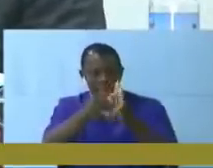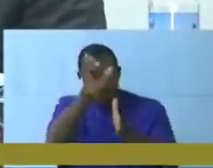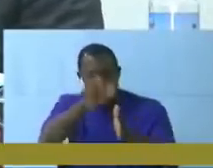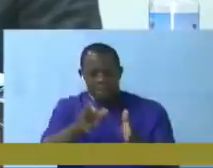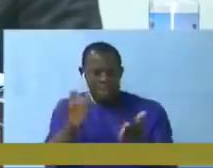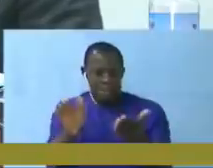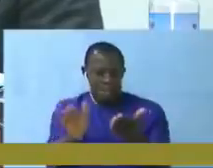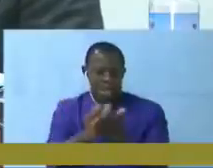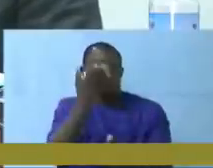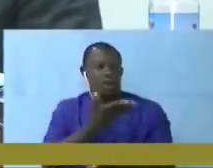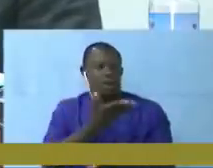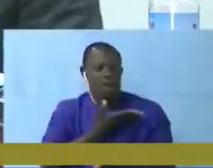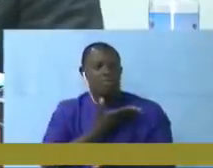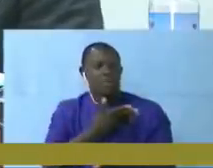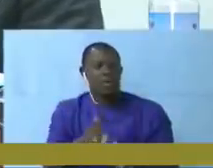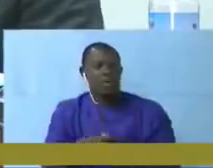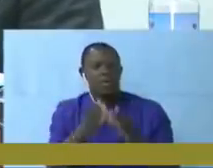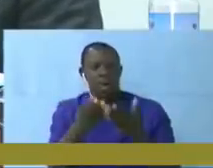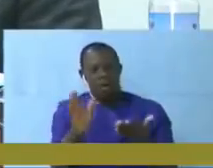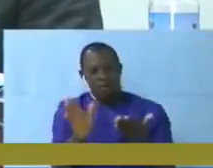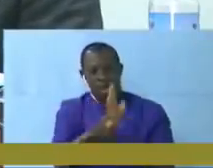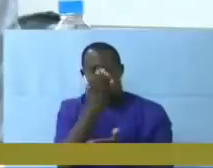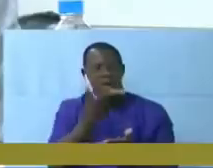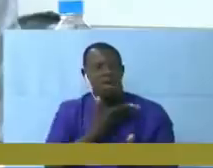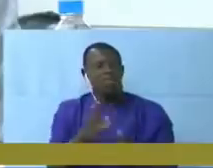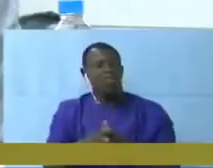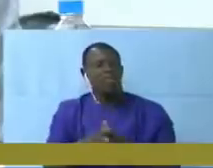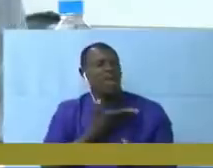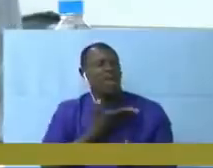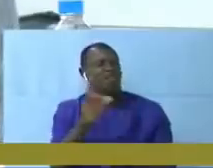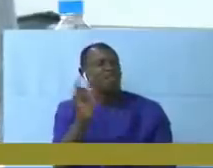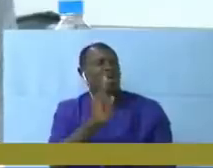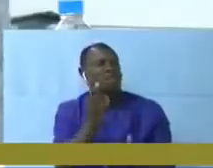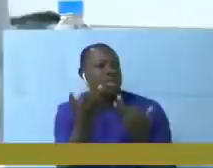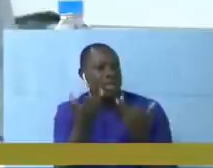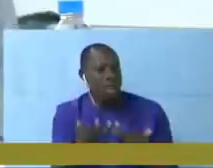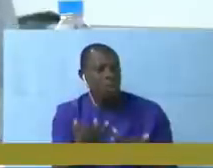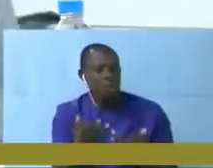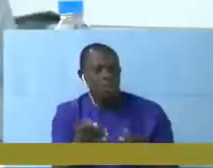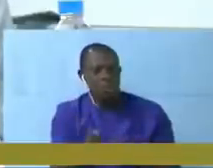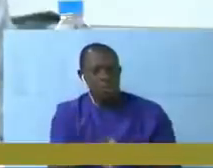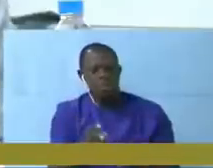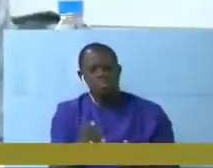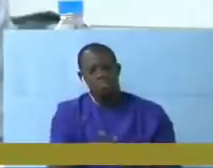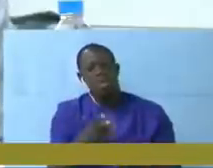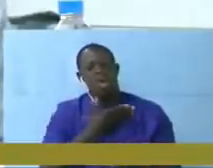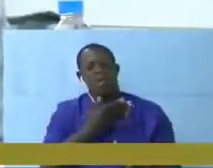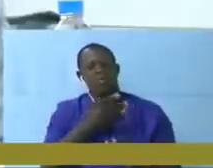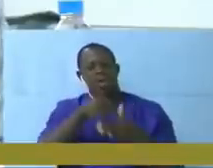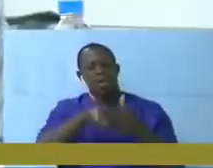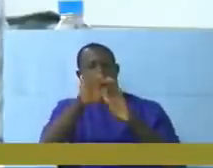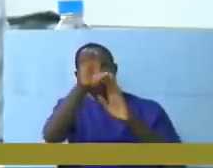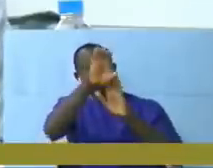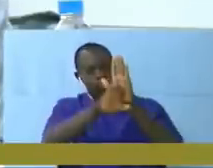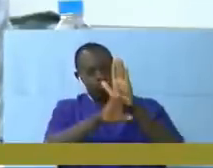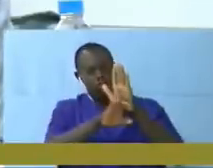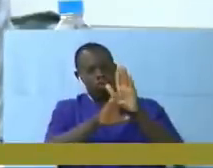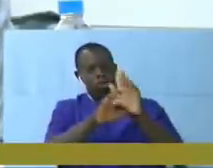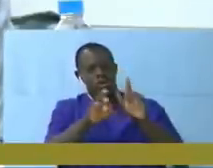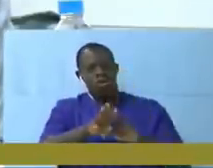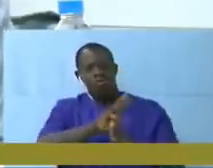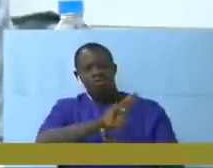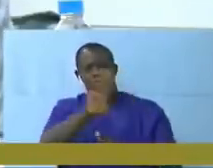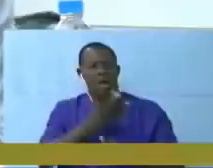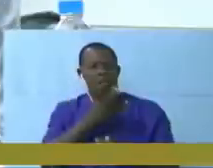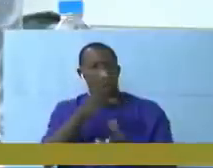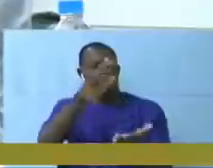nak mom luñ déssé. Like what we have in the 1997 constitution, no confirmation for most of the positions I named.